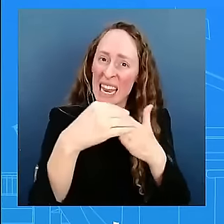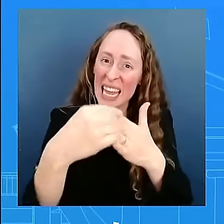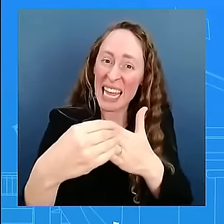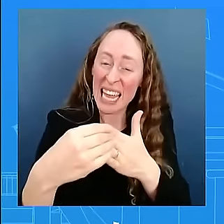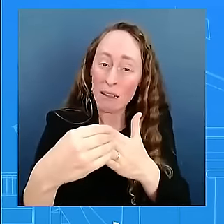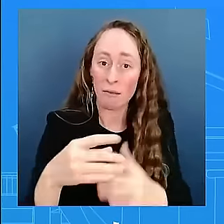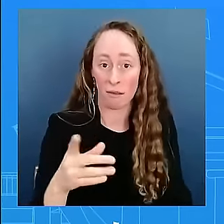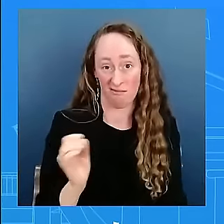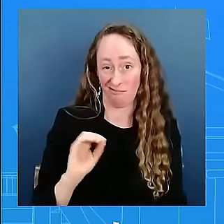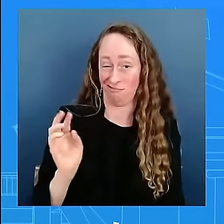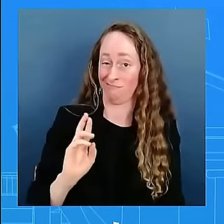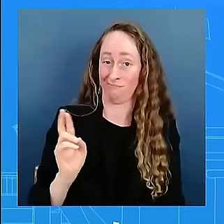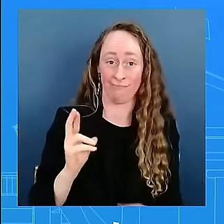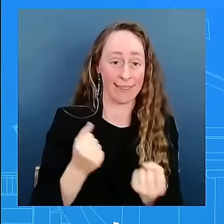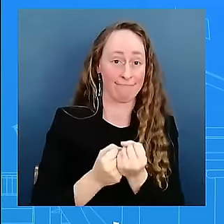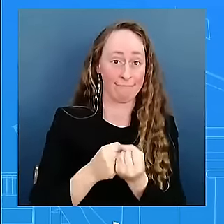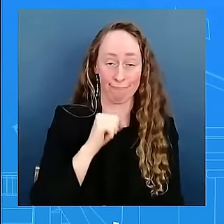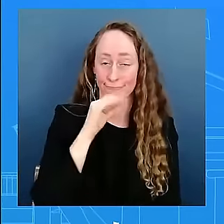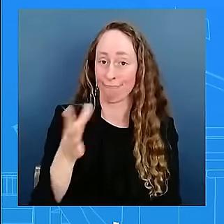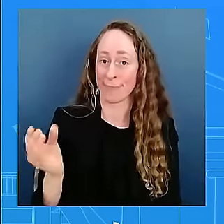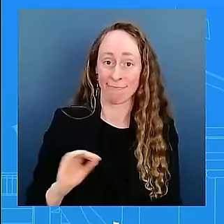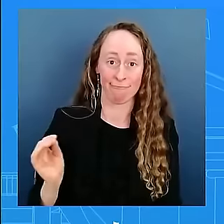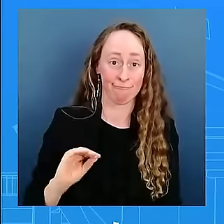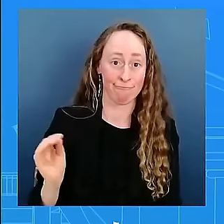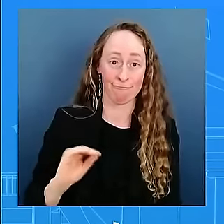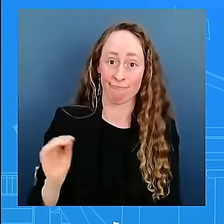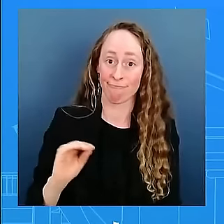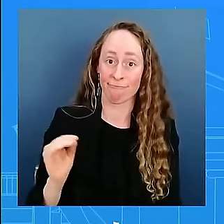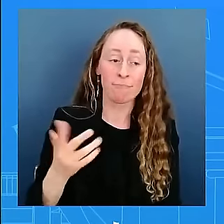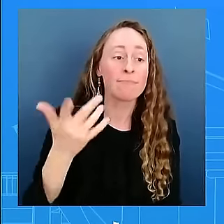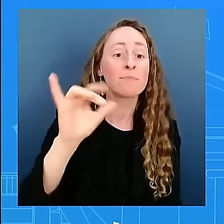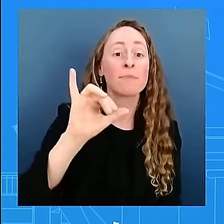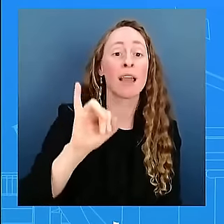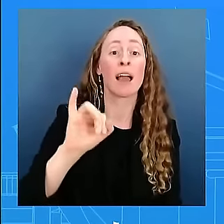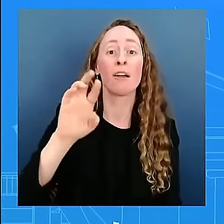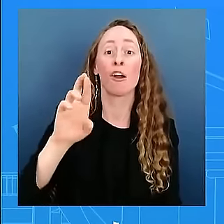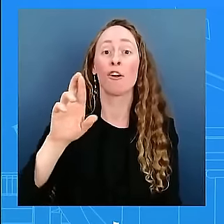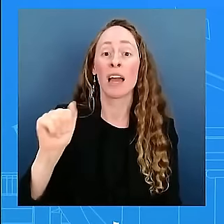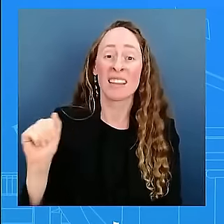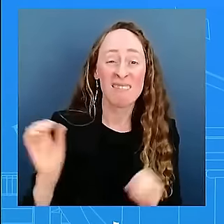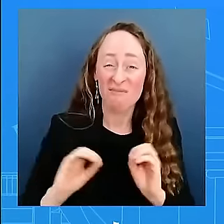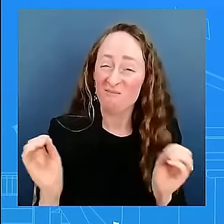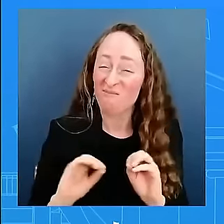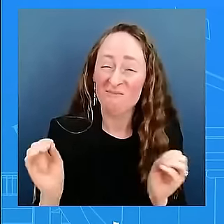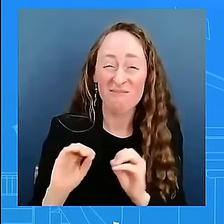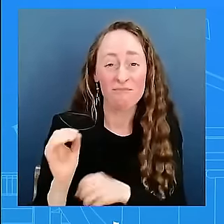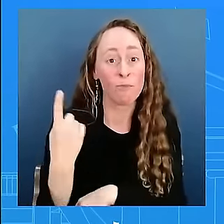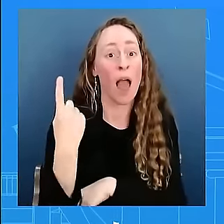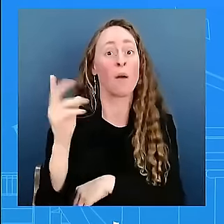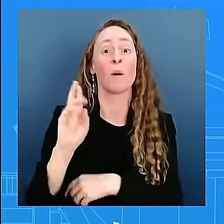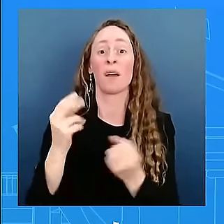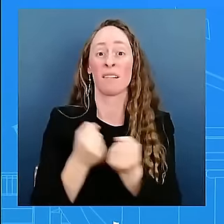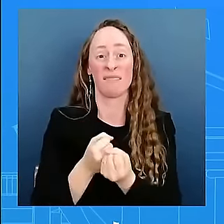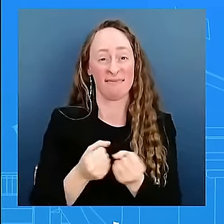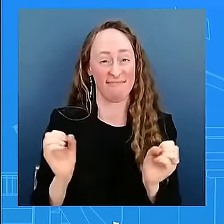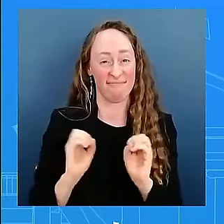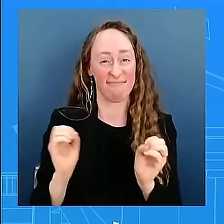no Republican voted for that. And that is a piece of legislation that has seen the biggest investment in climate change.